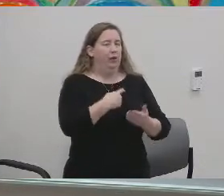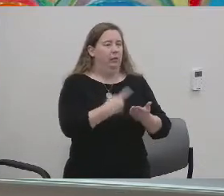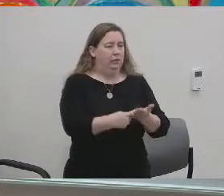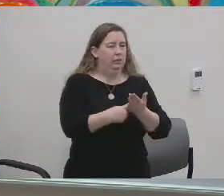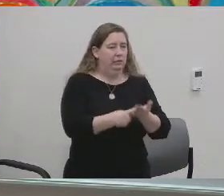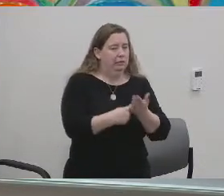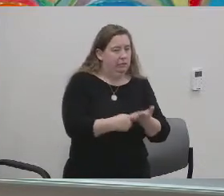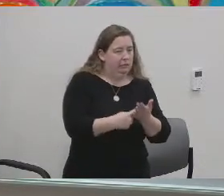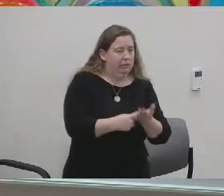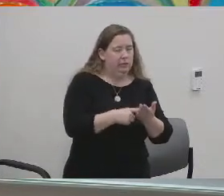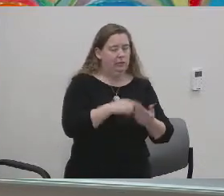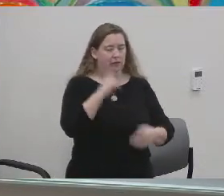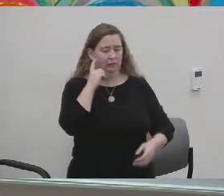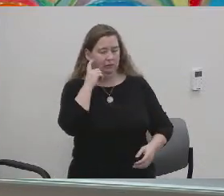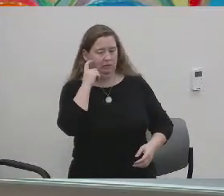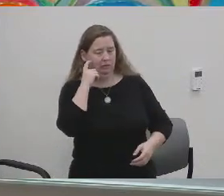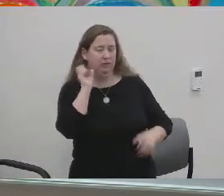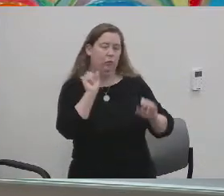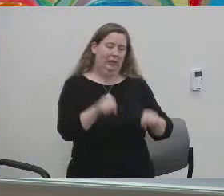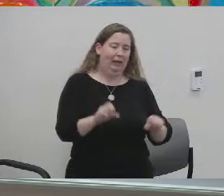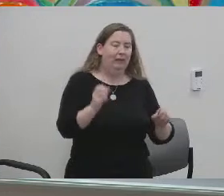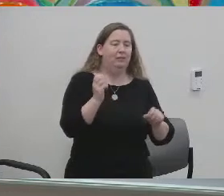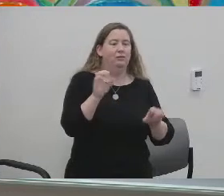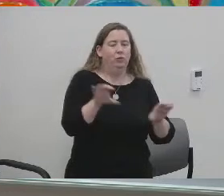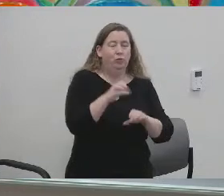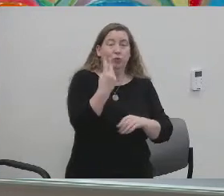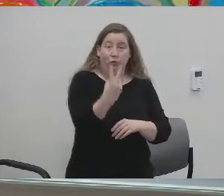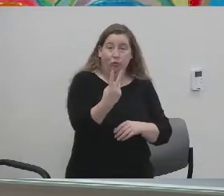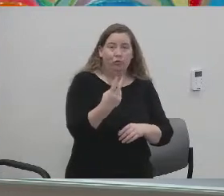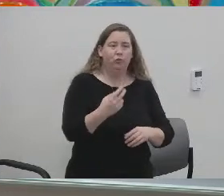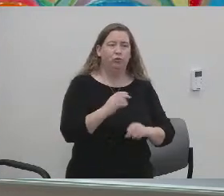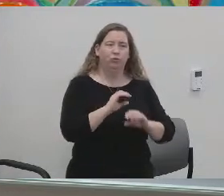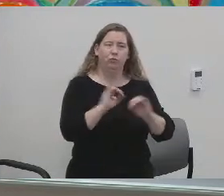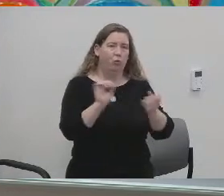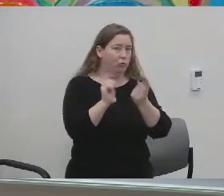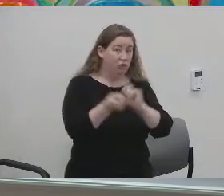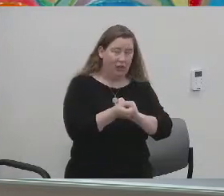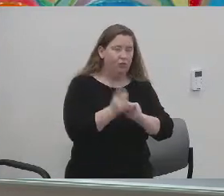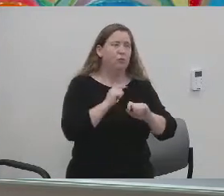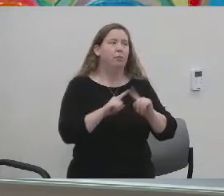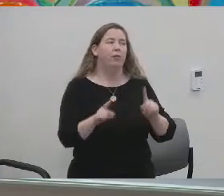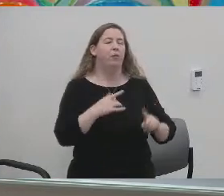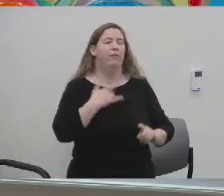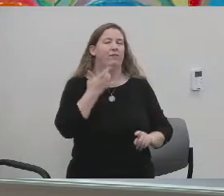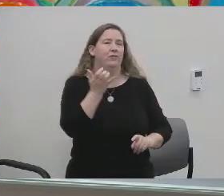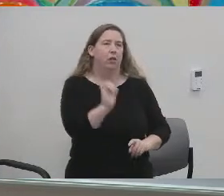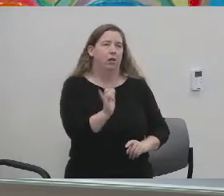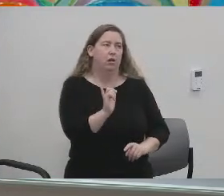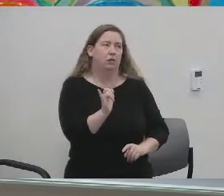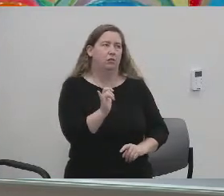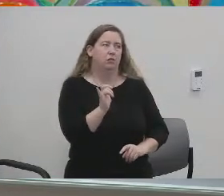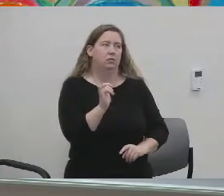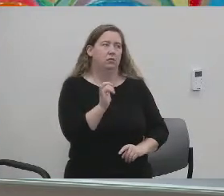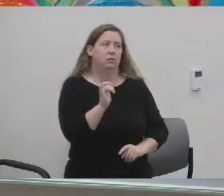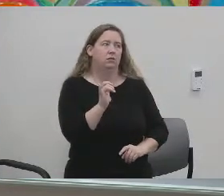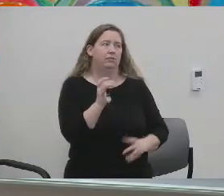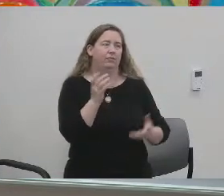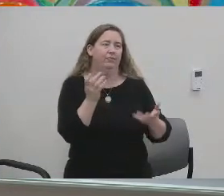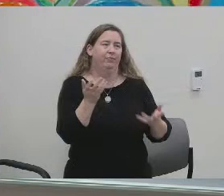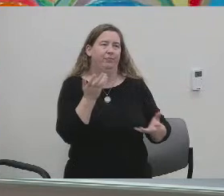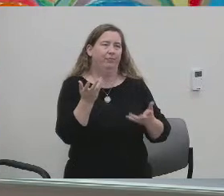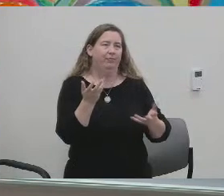because we could have kept 2 and not made a change, we just felt like we